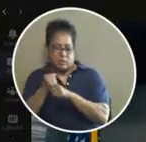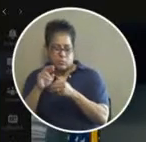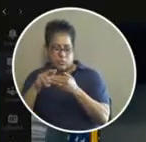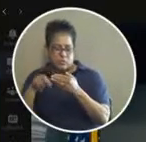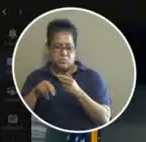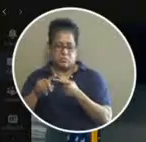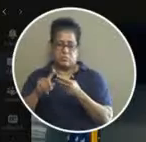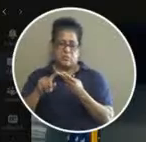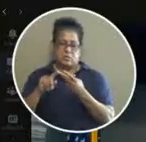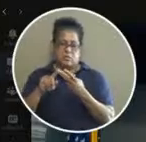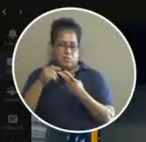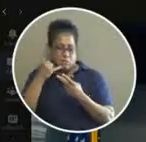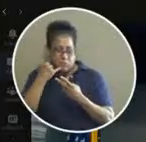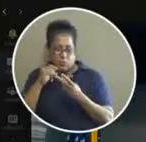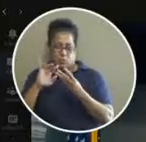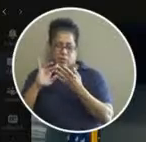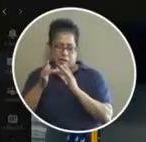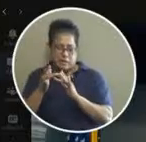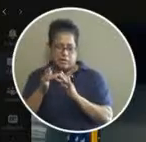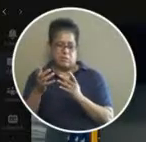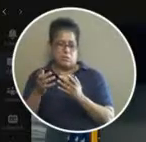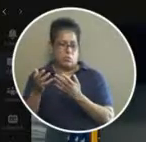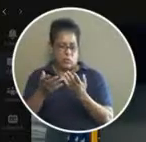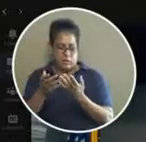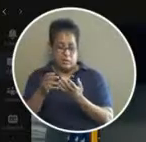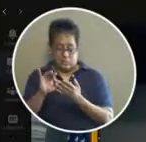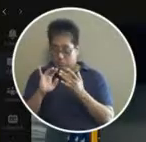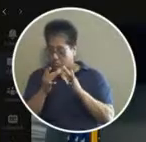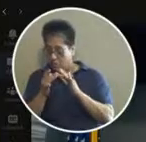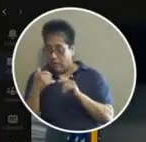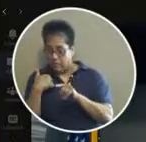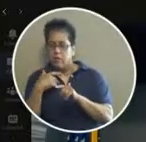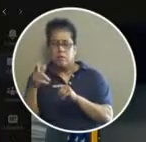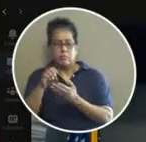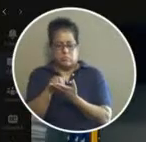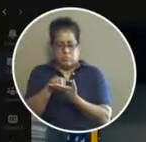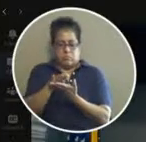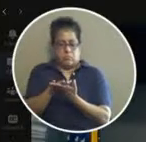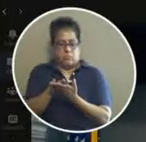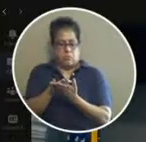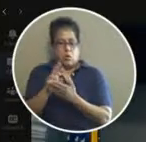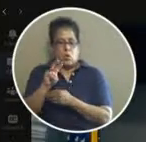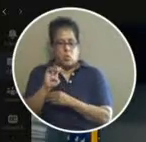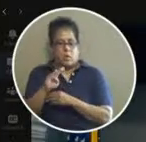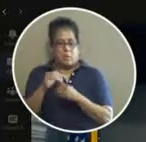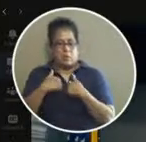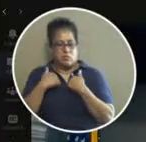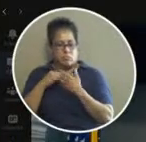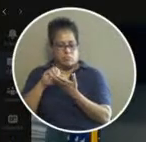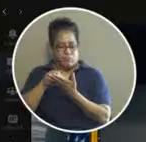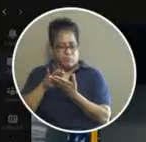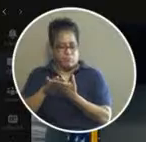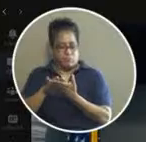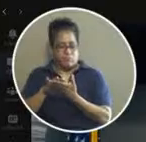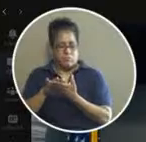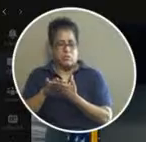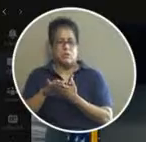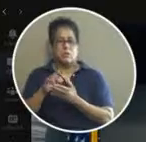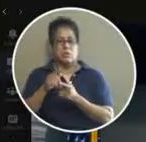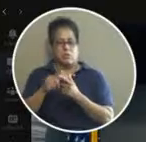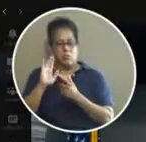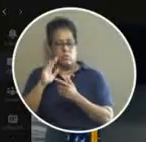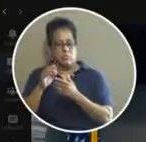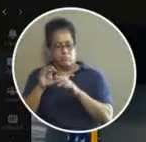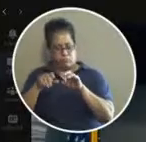result. And if there is a website that you can access, please do it in a timely manner. And in that way, you will be having the result.